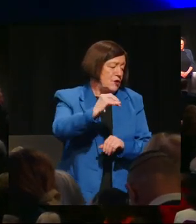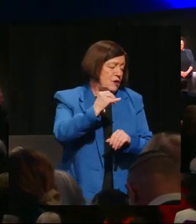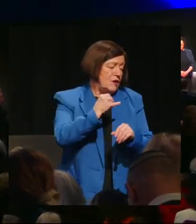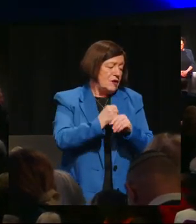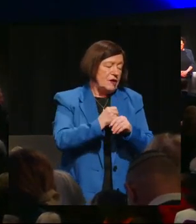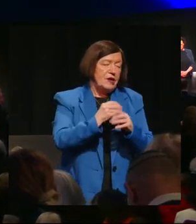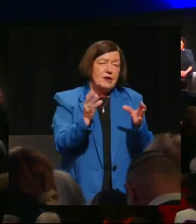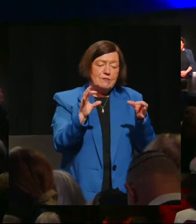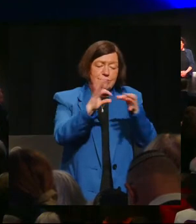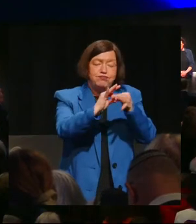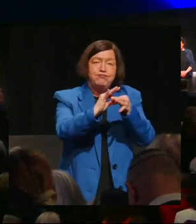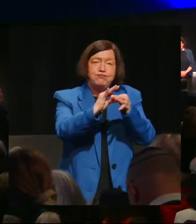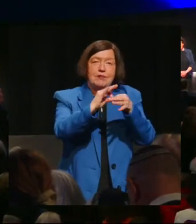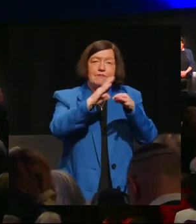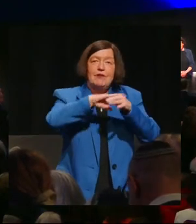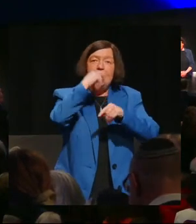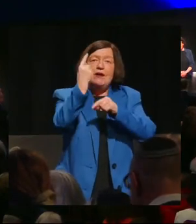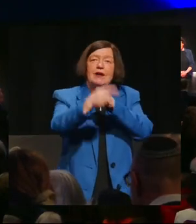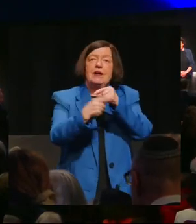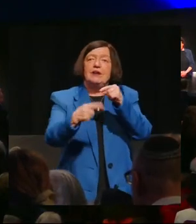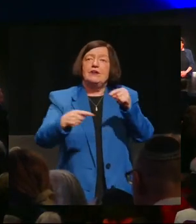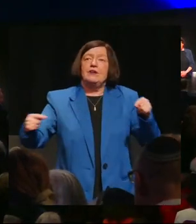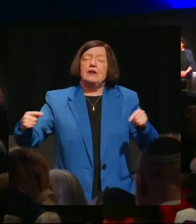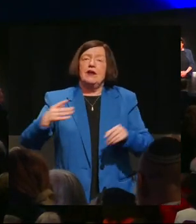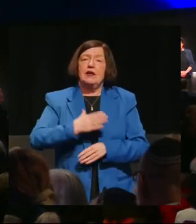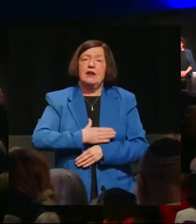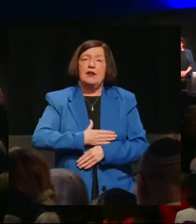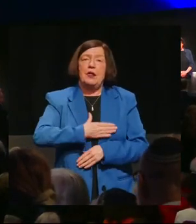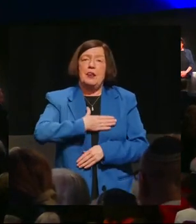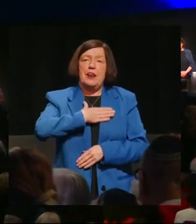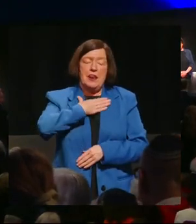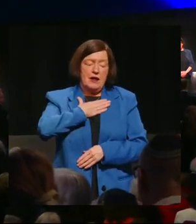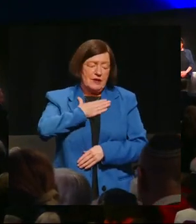Bavur shekol hakohol hakadosh hazeh,